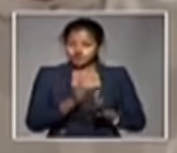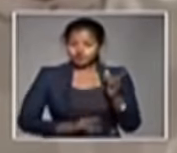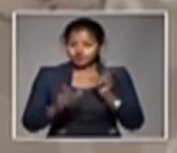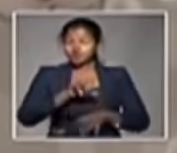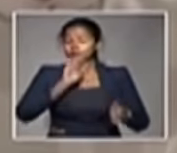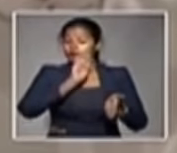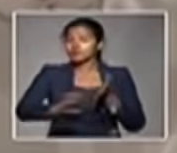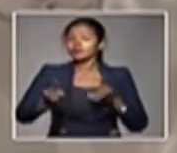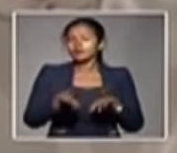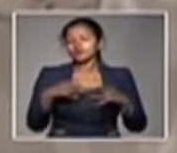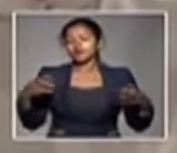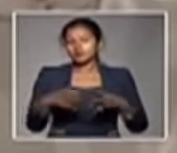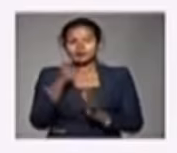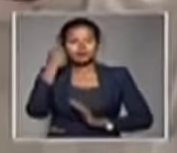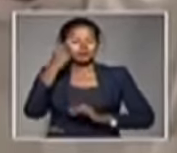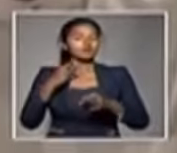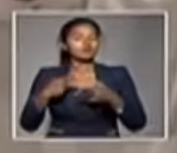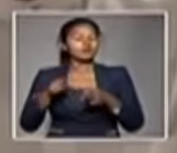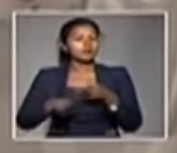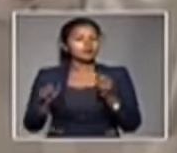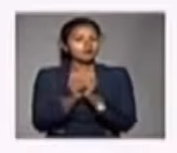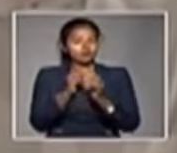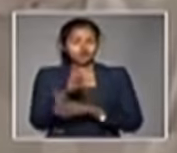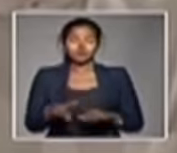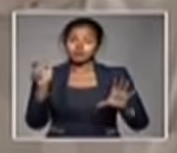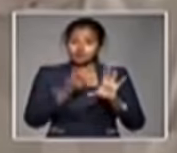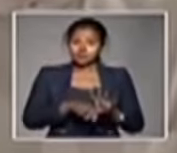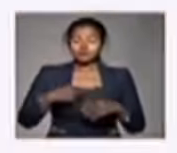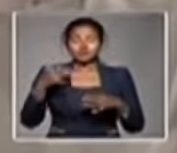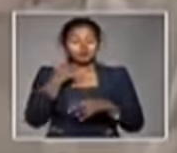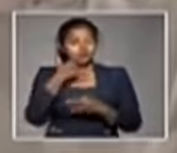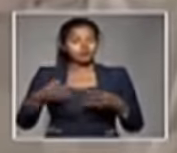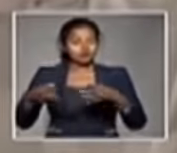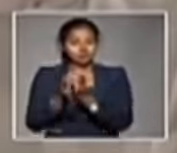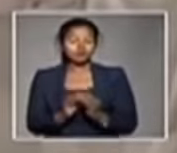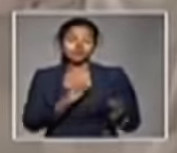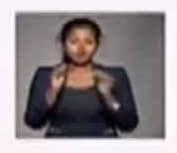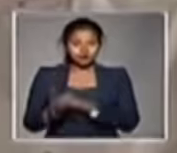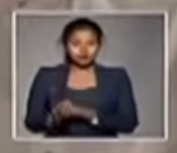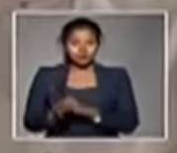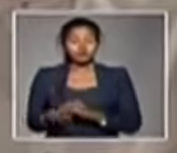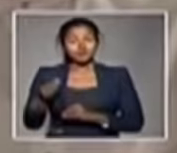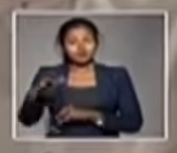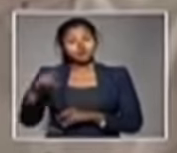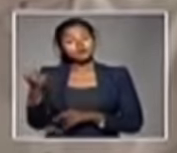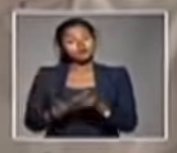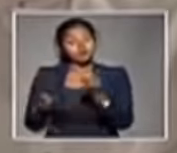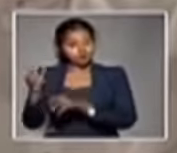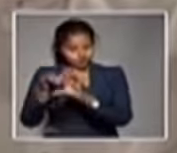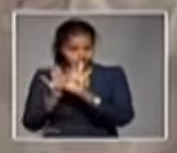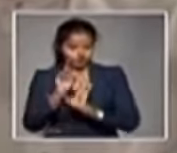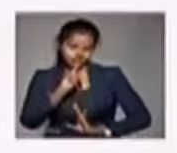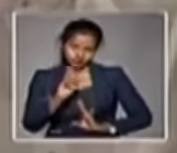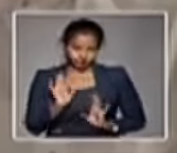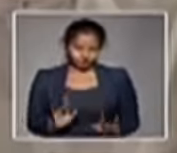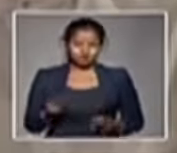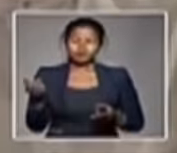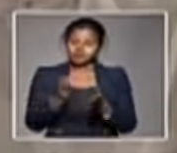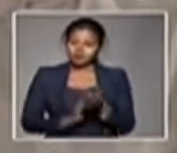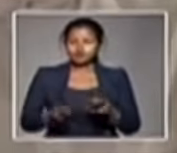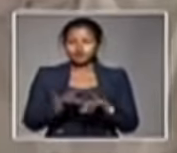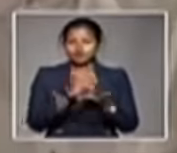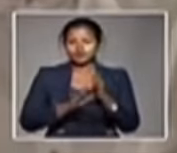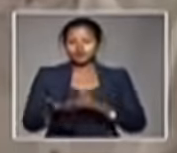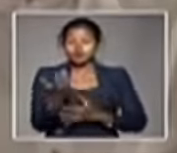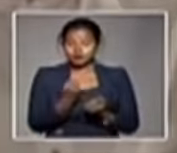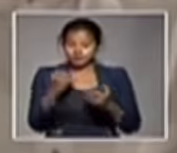against the party decision from the seats allocated to the Samagi Janabalavegya and to allocate them some other seats in Parliament. We will also take disciplinary